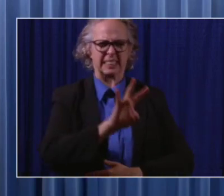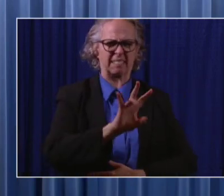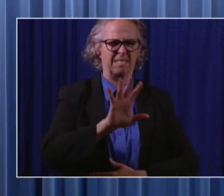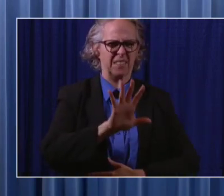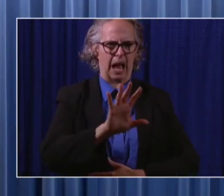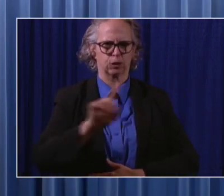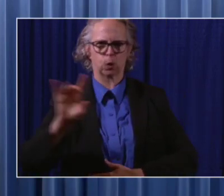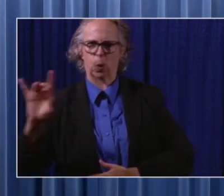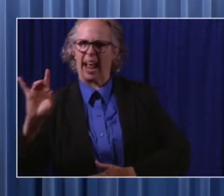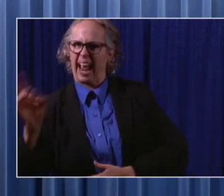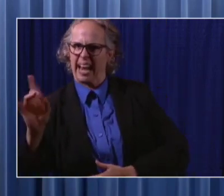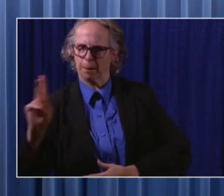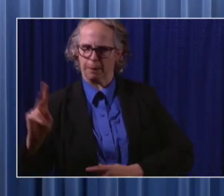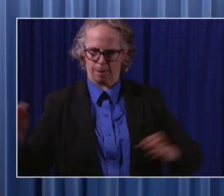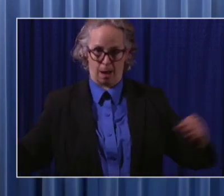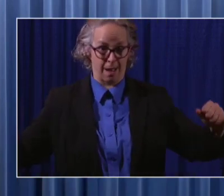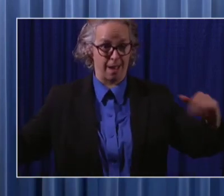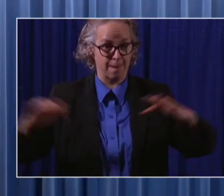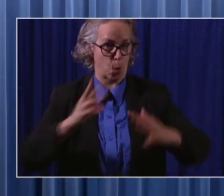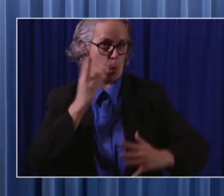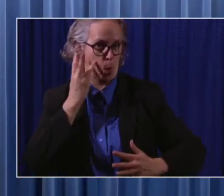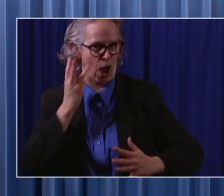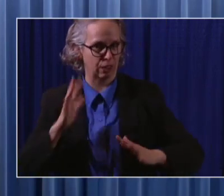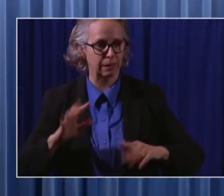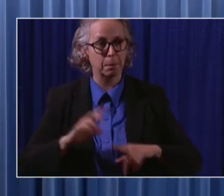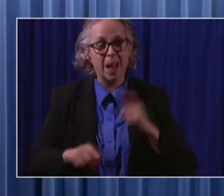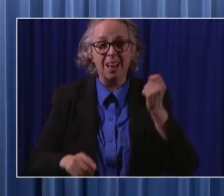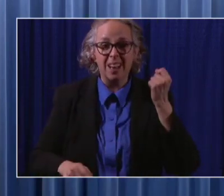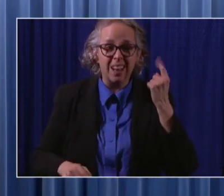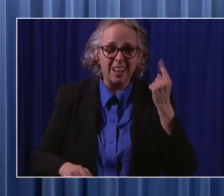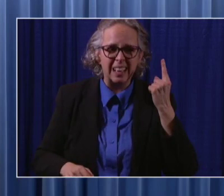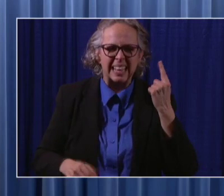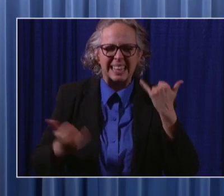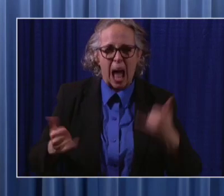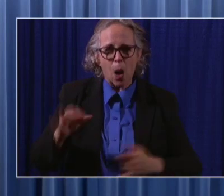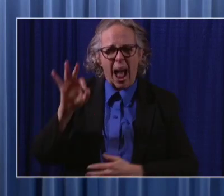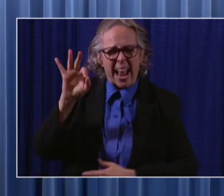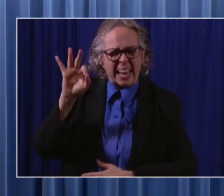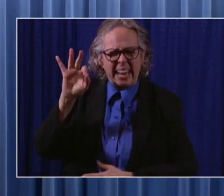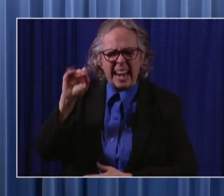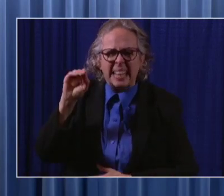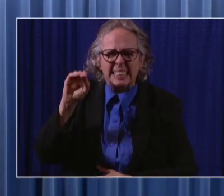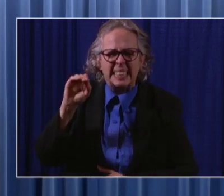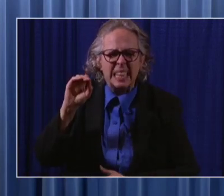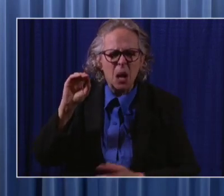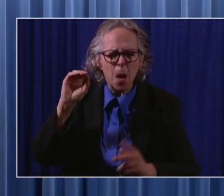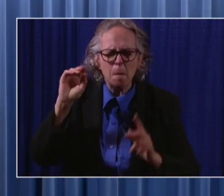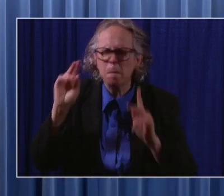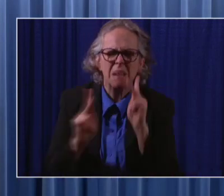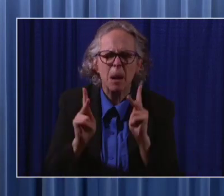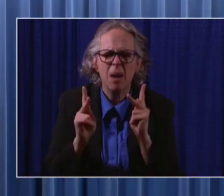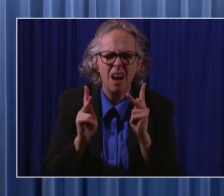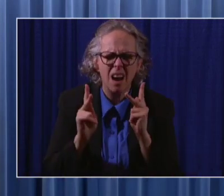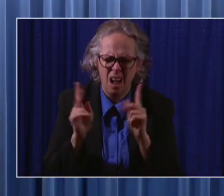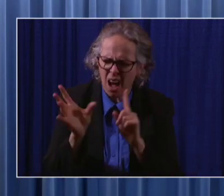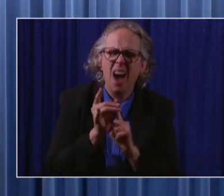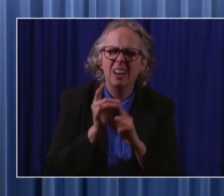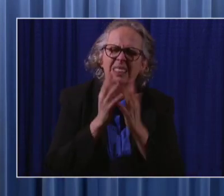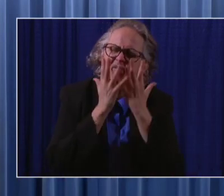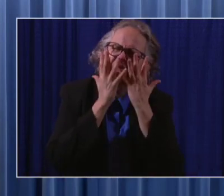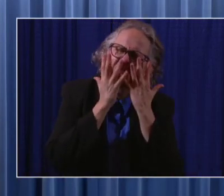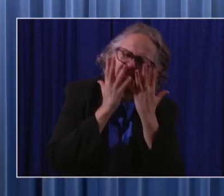to date, 90 people, this is just sad, 90 people have contracted the disease. All those people obviously were not at the